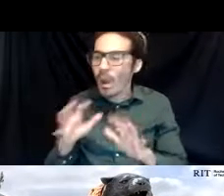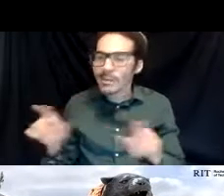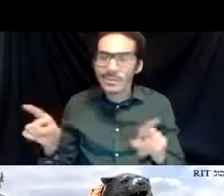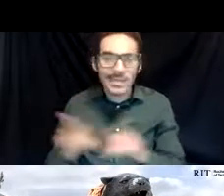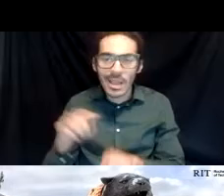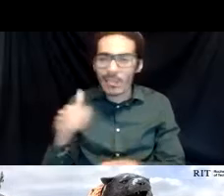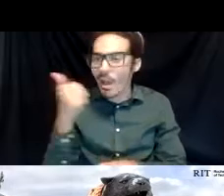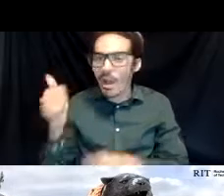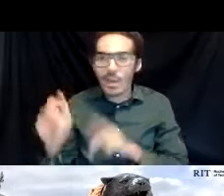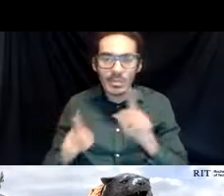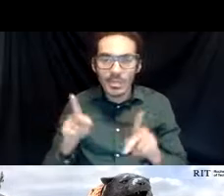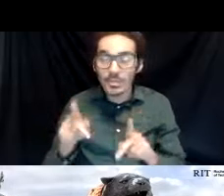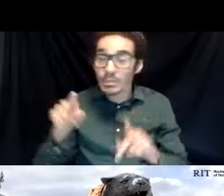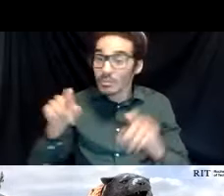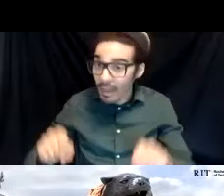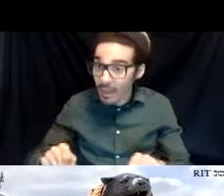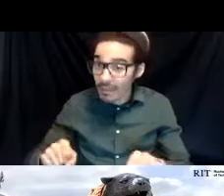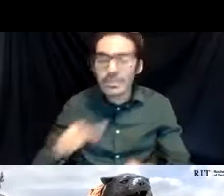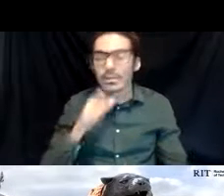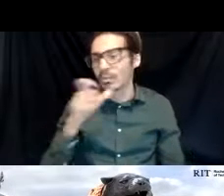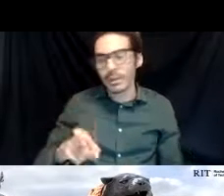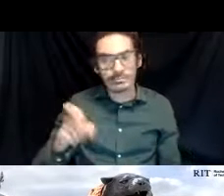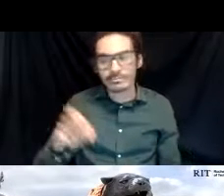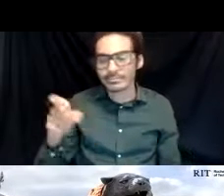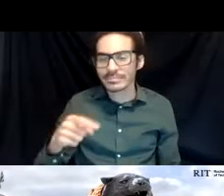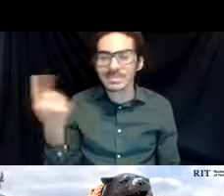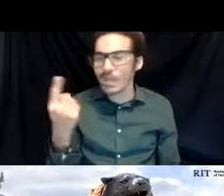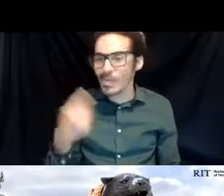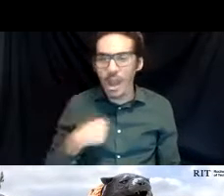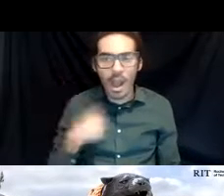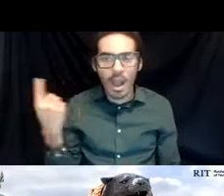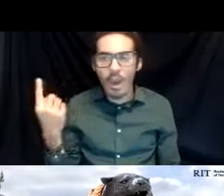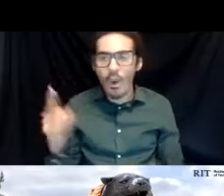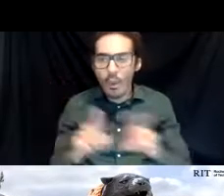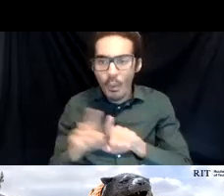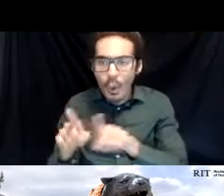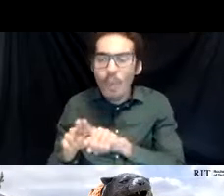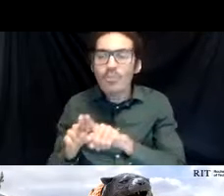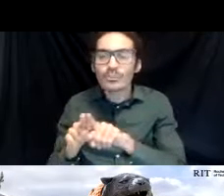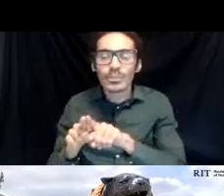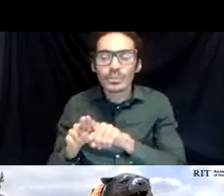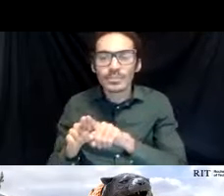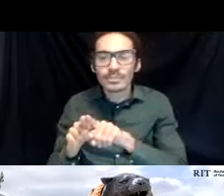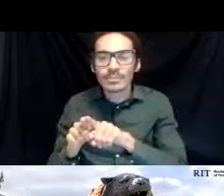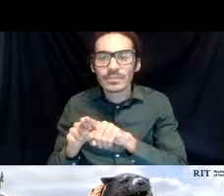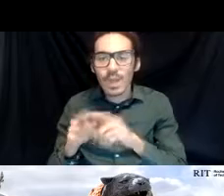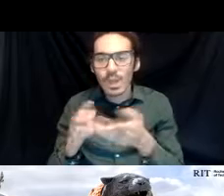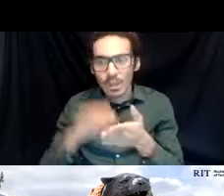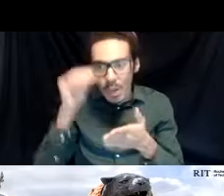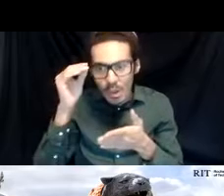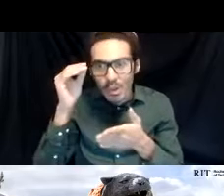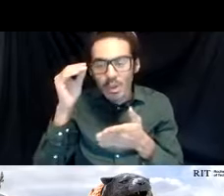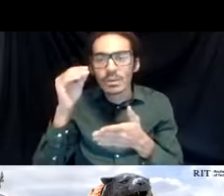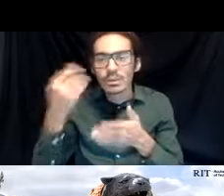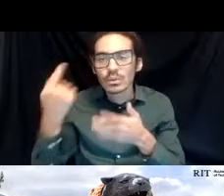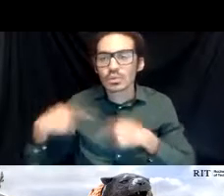you. You can't, and you don't need to. And that's something that I also kind of came to face, during